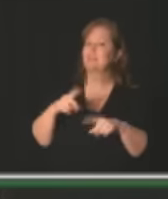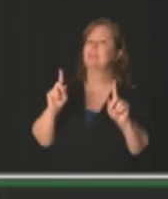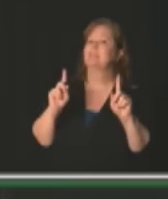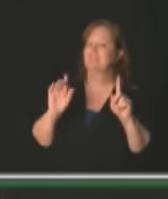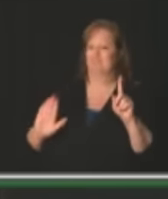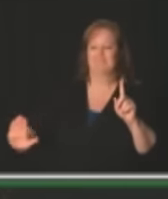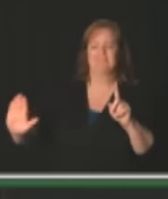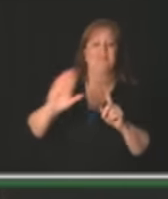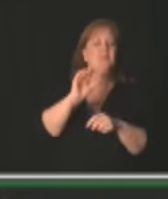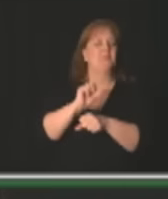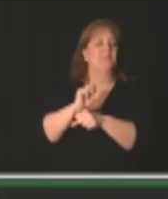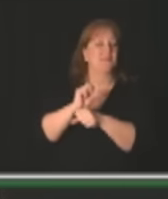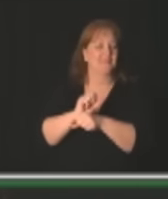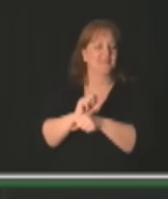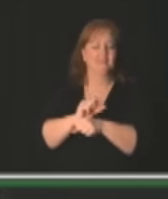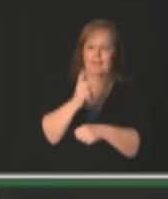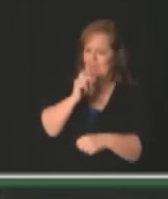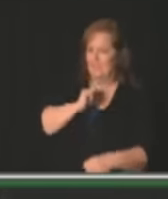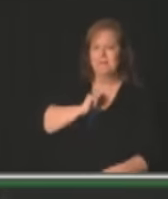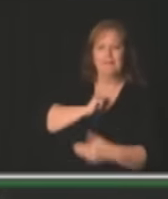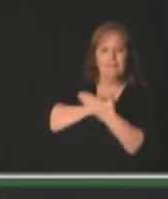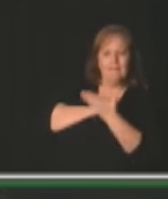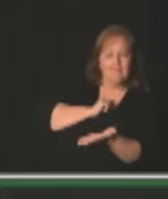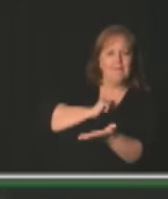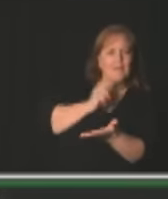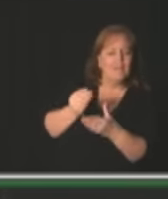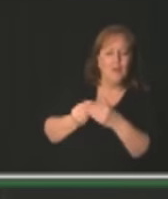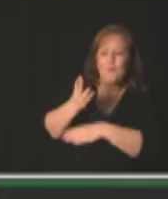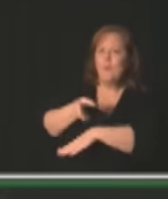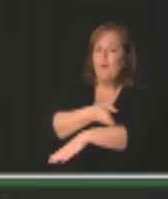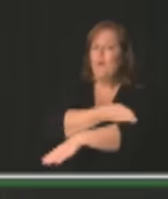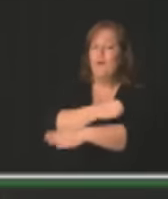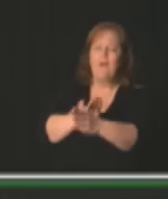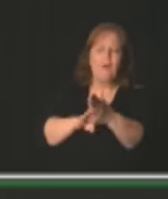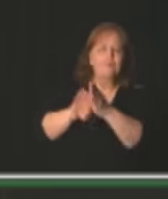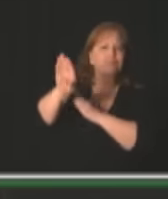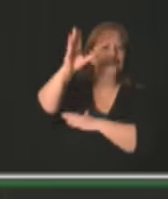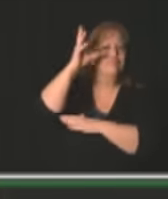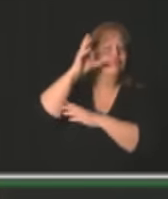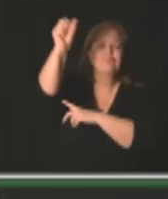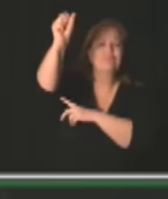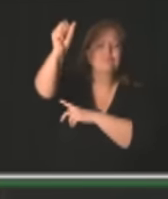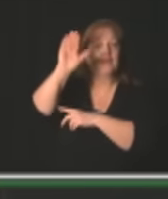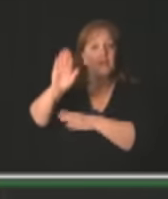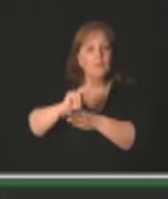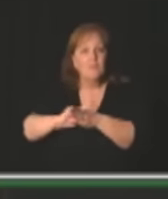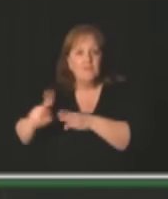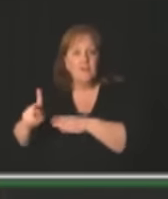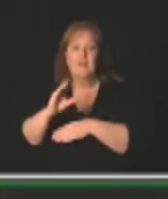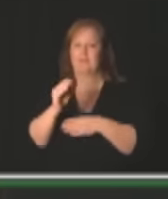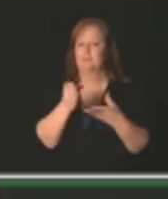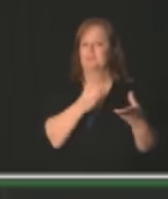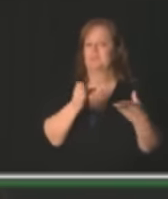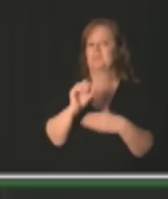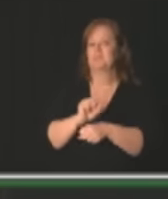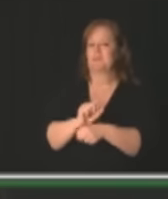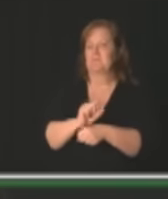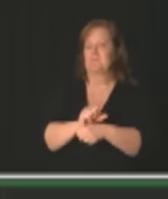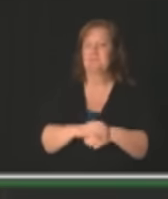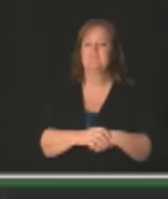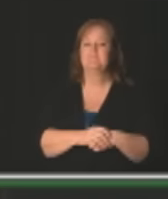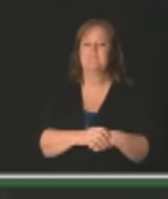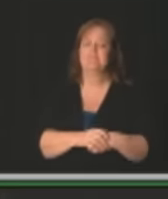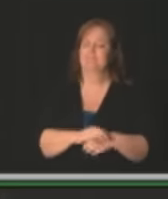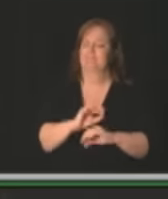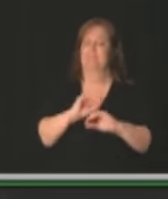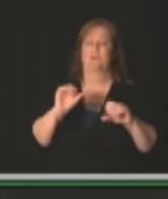alumni firsthand. I have watched them grow and excel in their professional and service endeavors, so I have